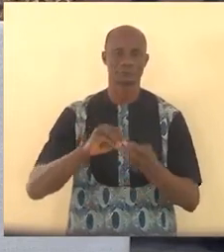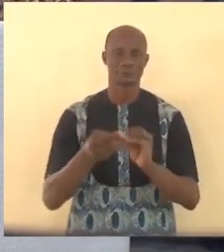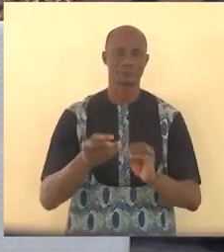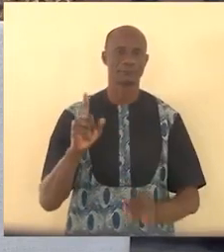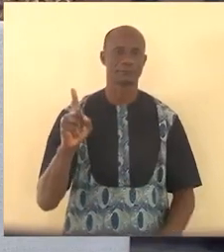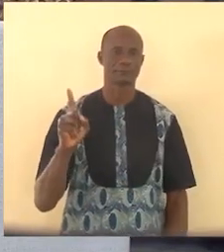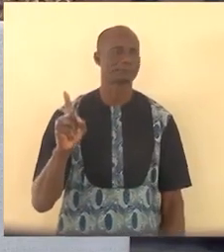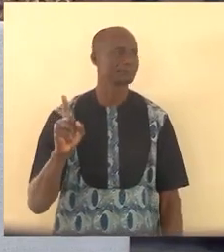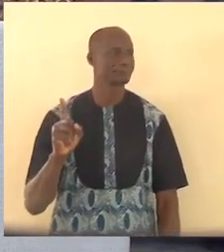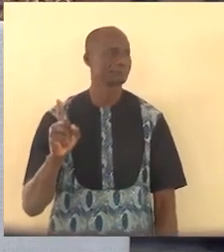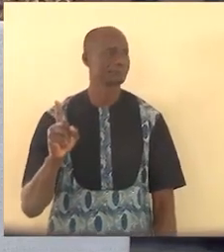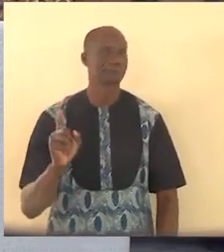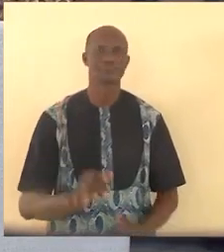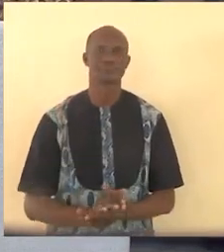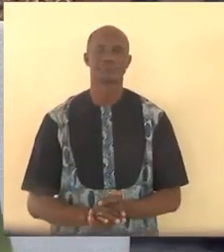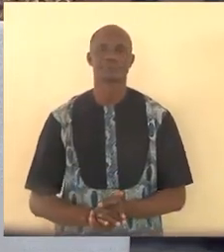Question number one.